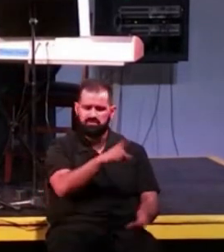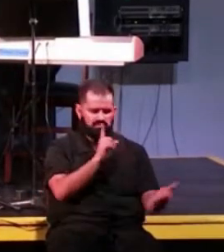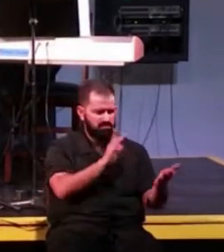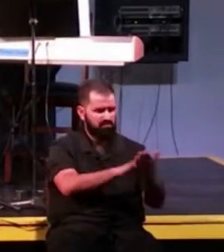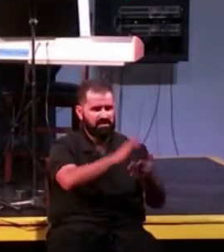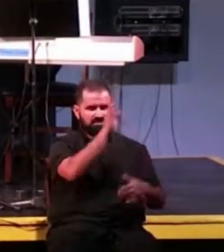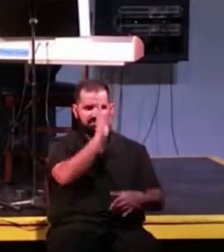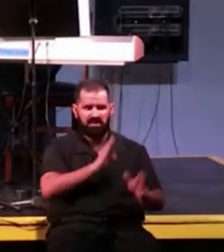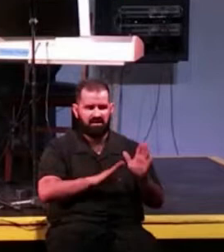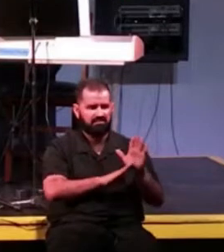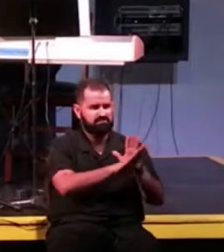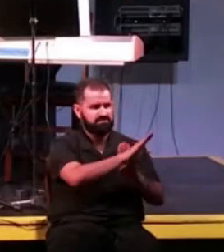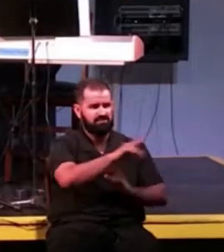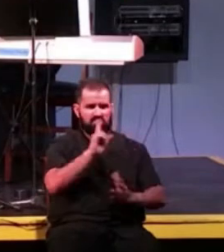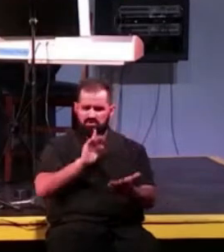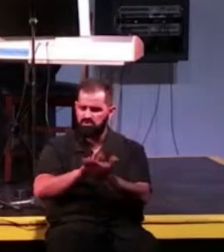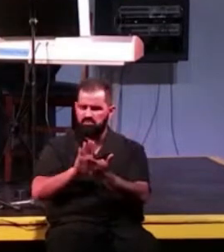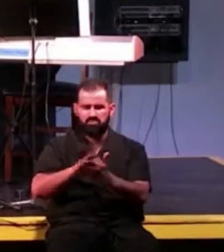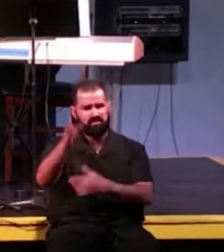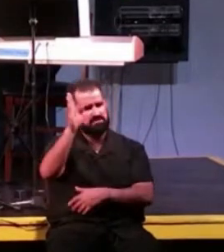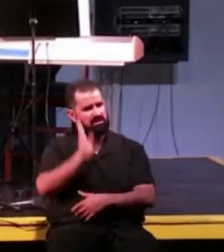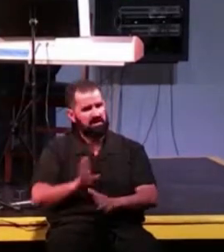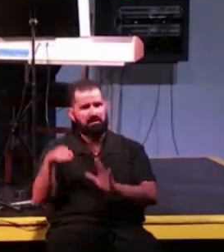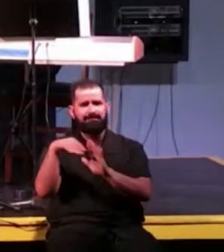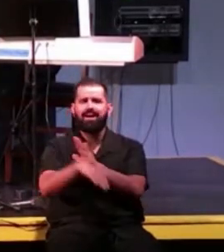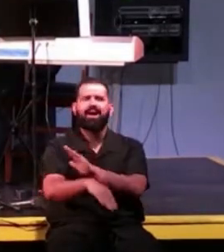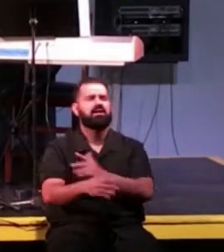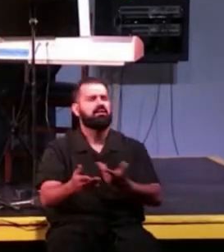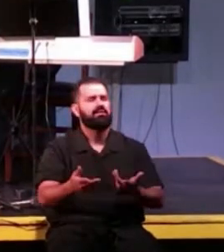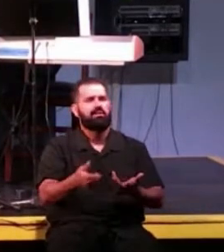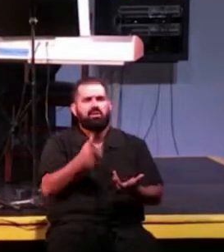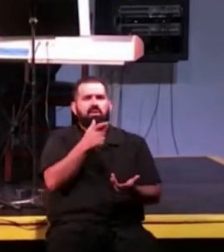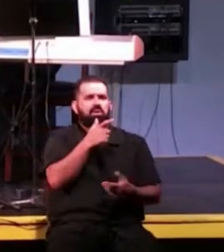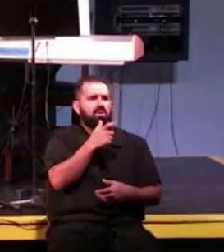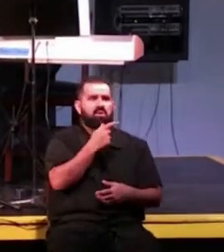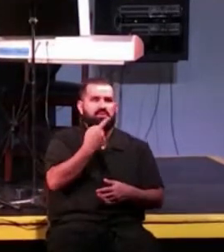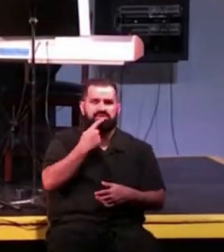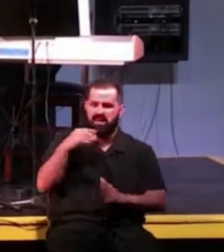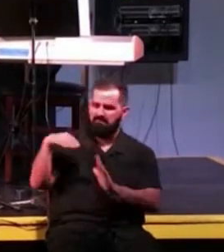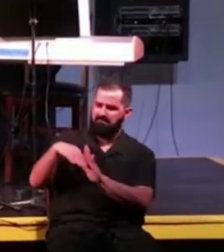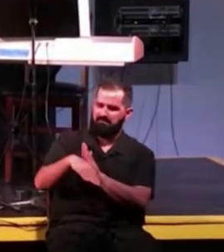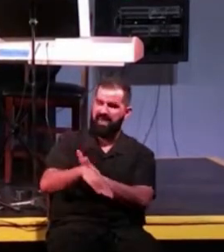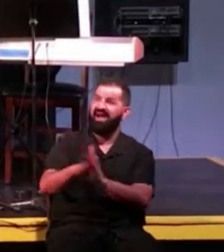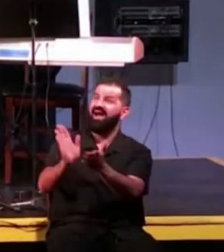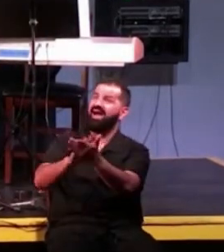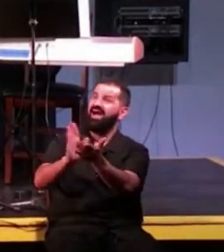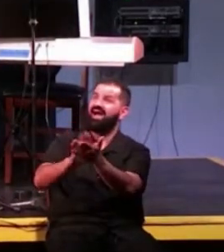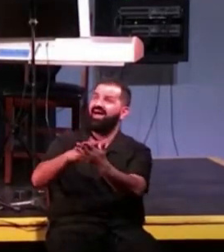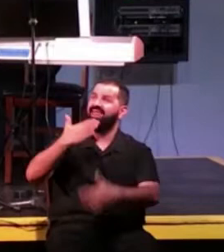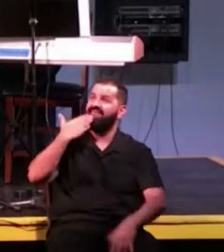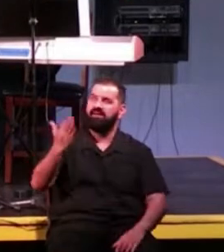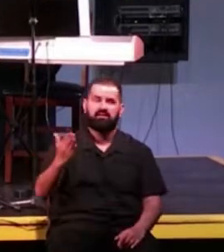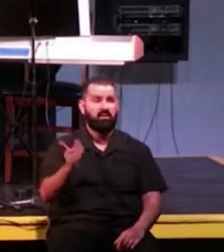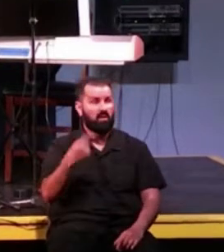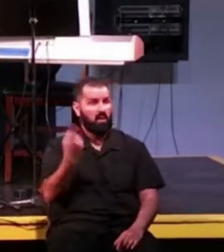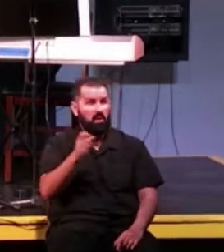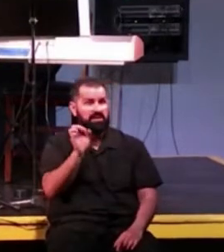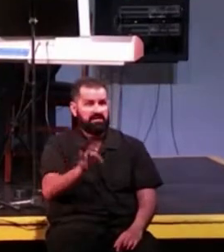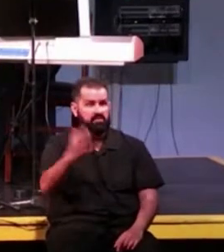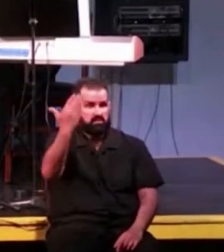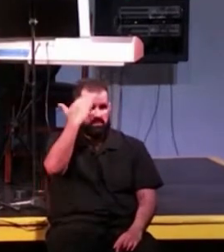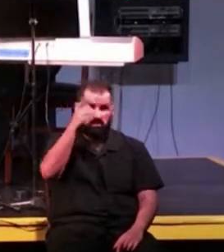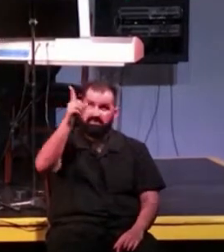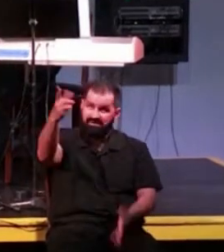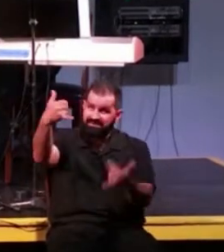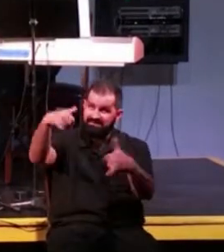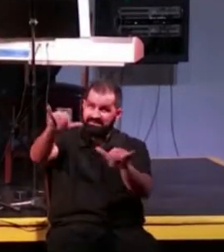for the good and you praise God for the bad. Who in their right mind praises God in the bad? Only one who knows God is still